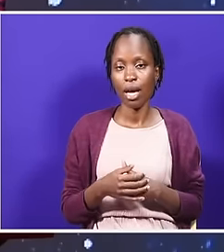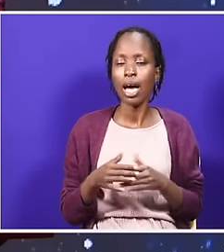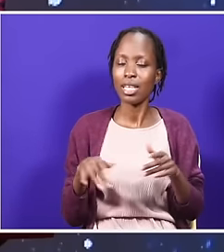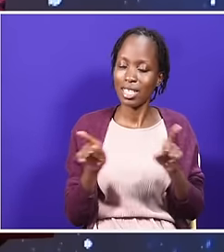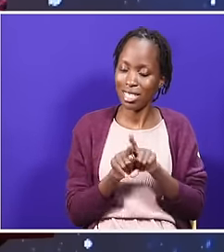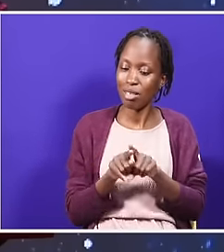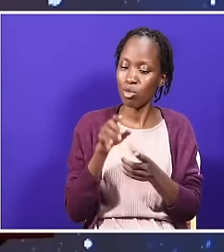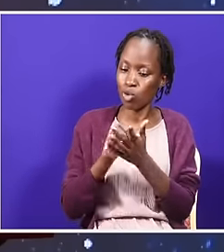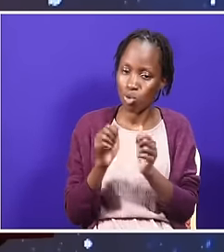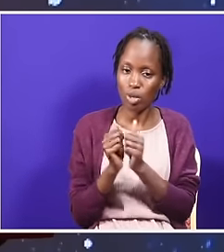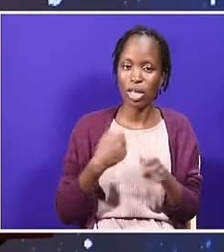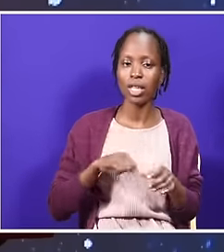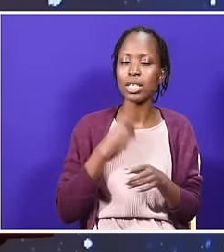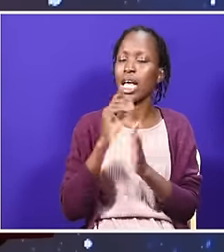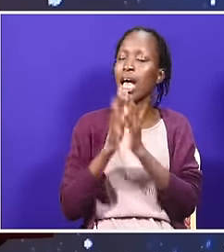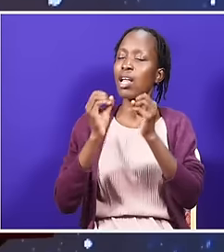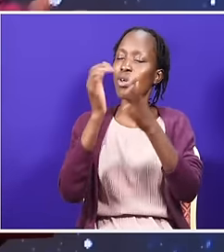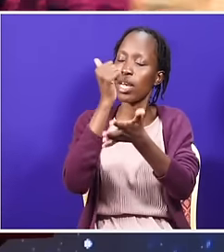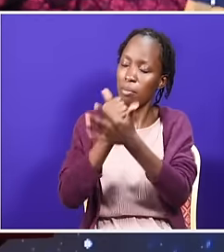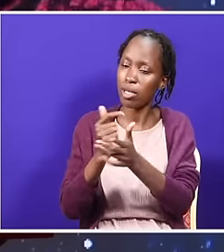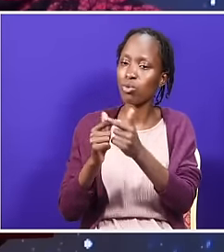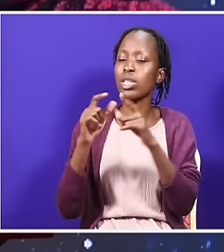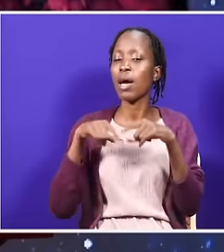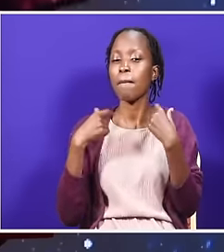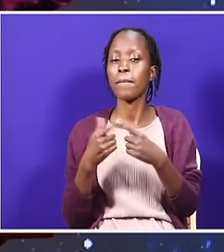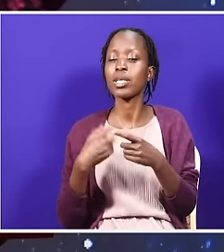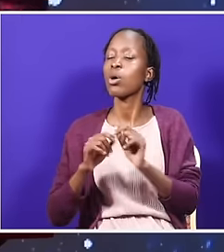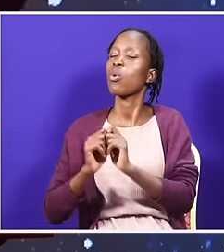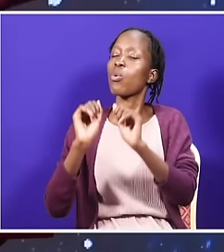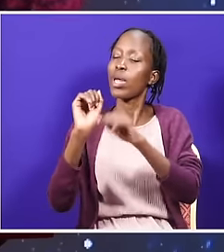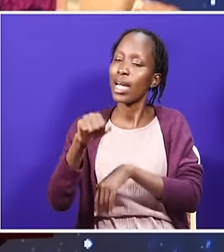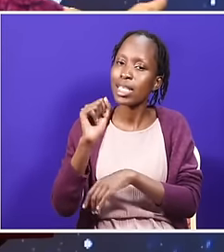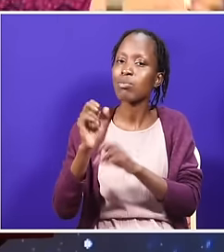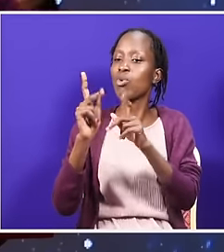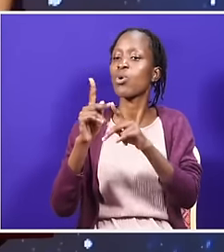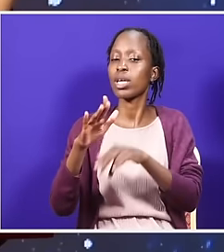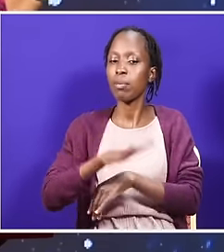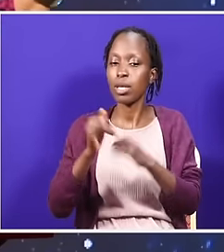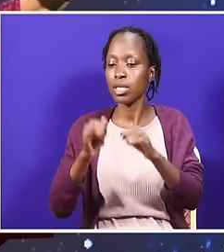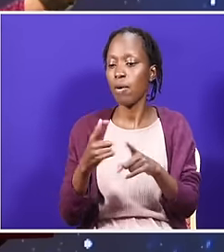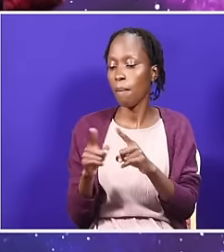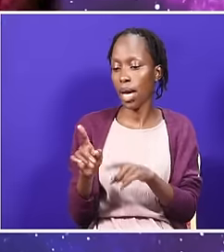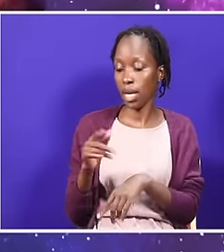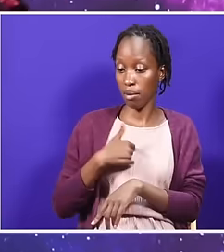time. We say, hallelujah and amen to the preacher. We're like, we agree, new territories, you go.